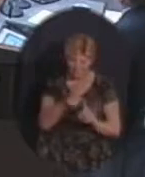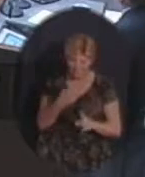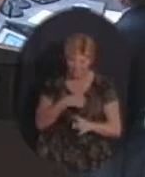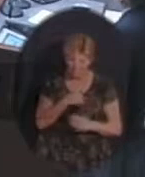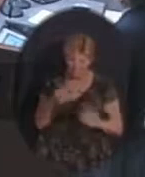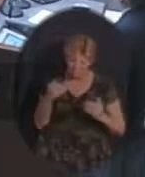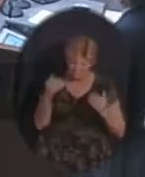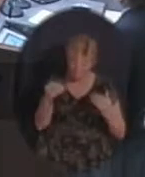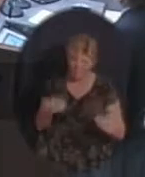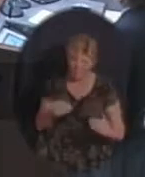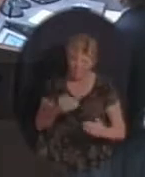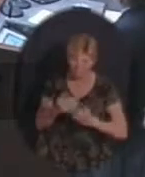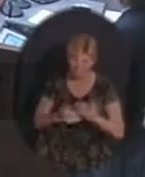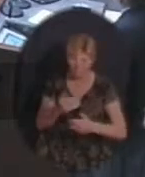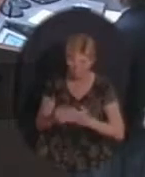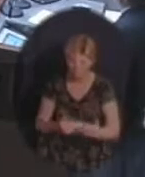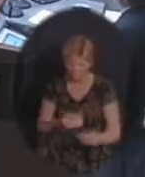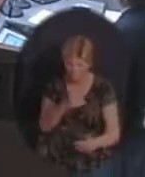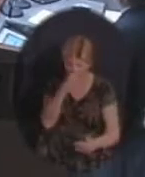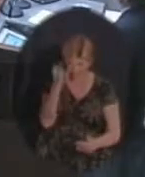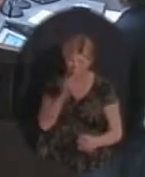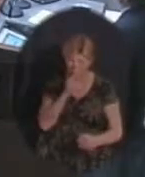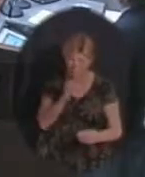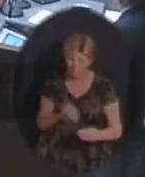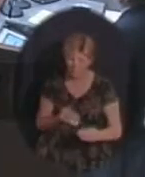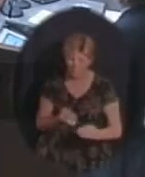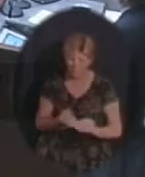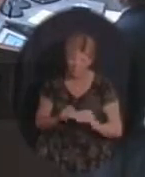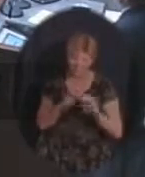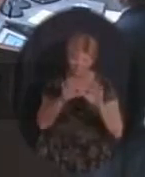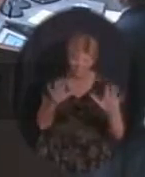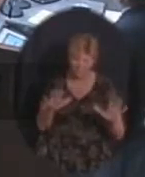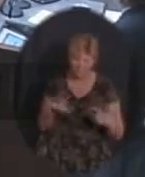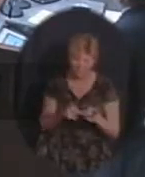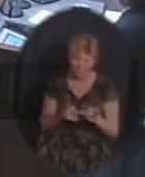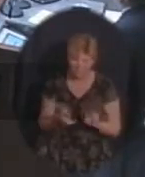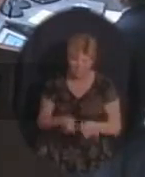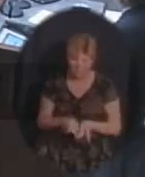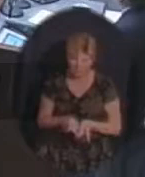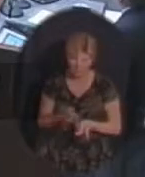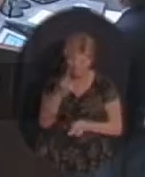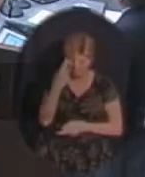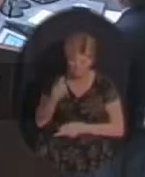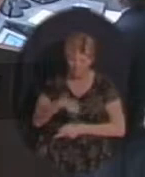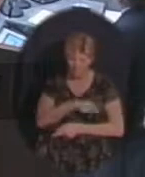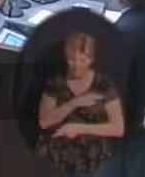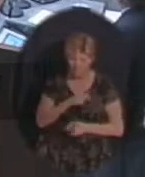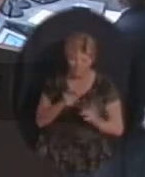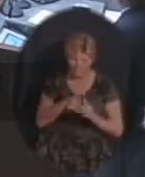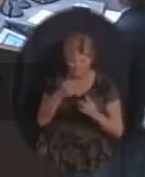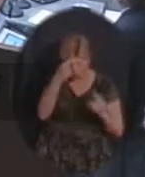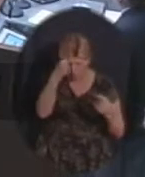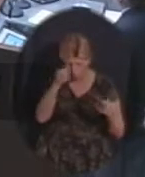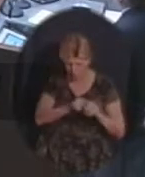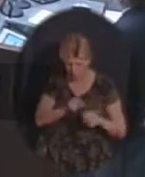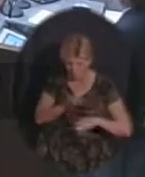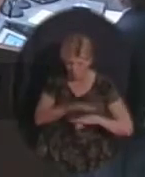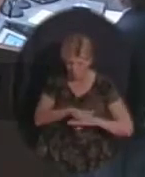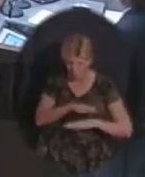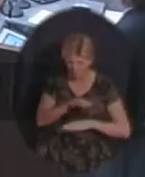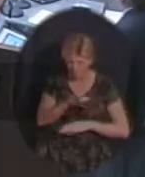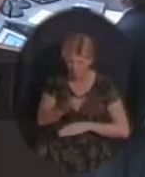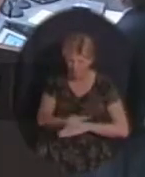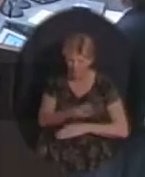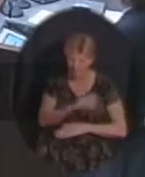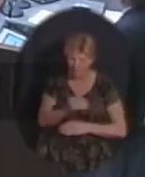opportunity to be in a very clear position to have this mutually agreed upon service outline done